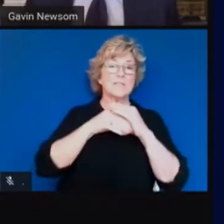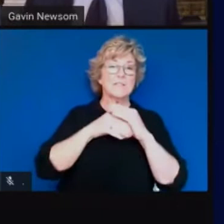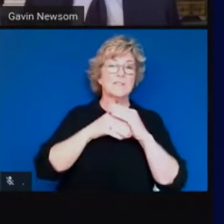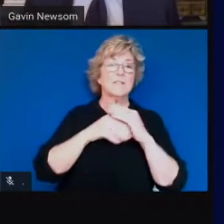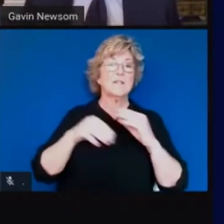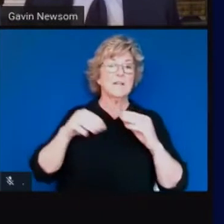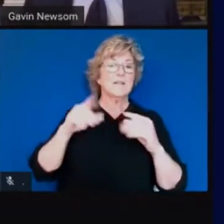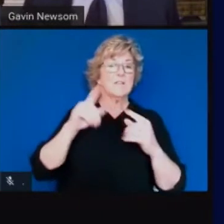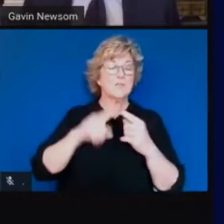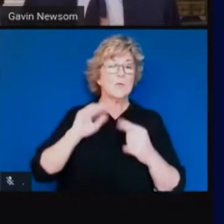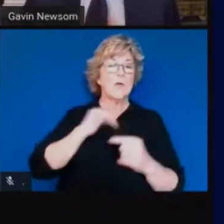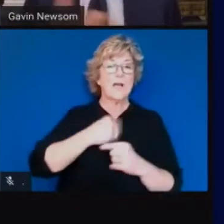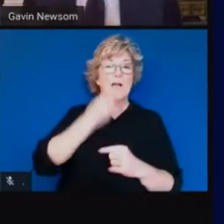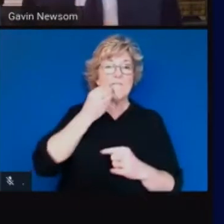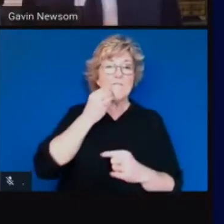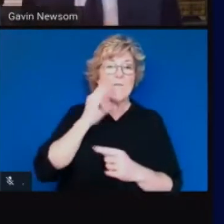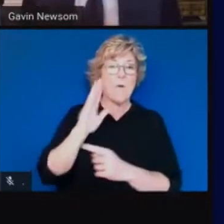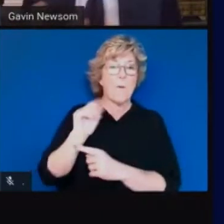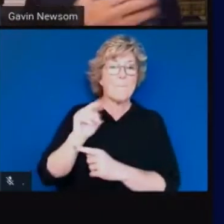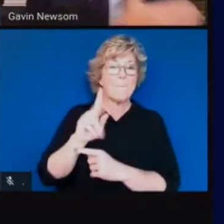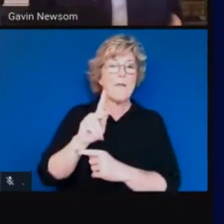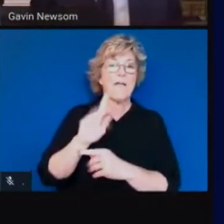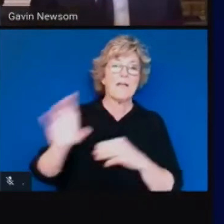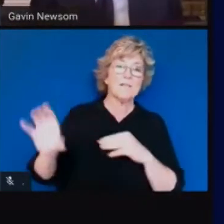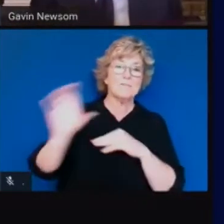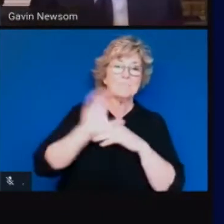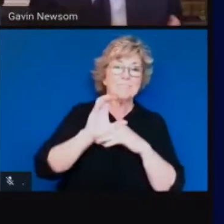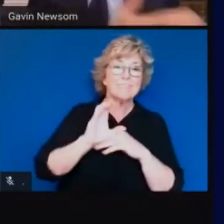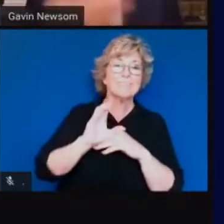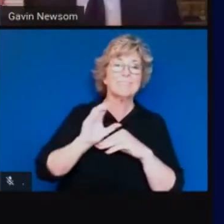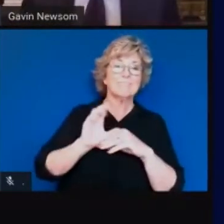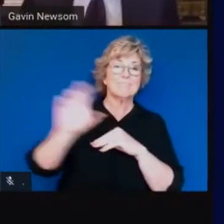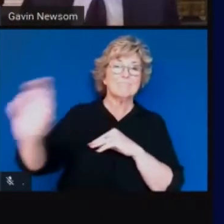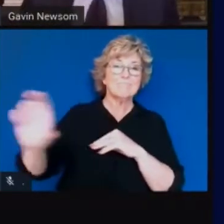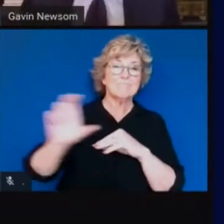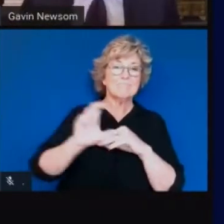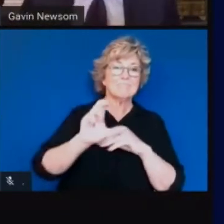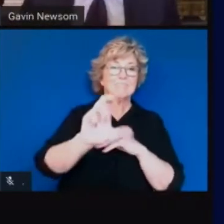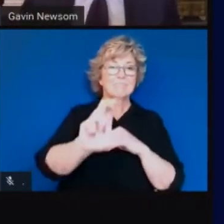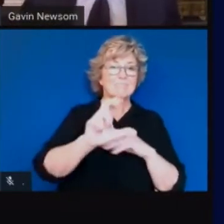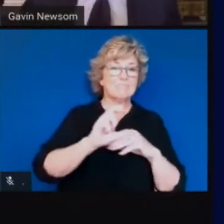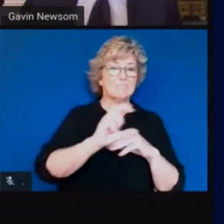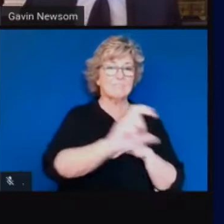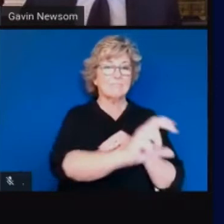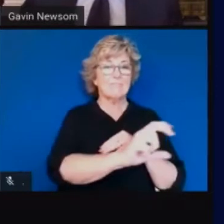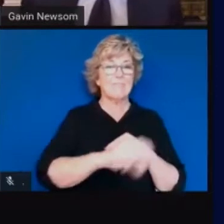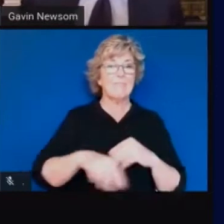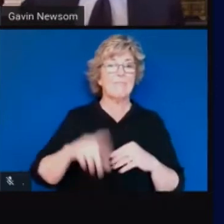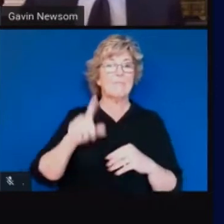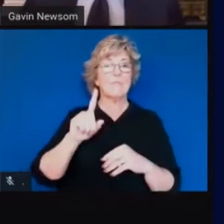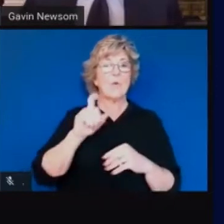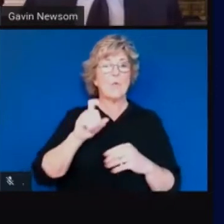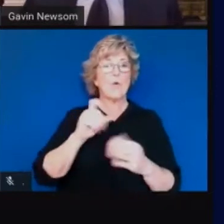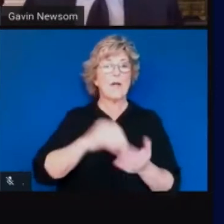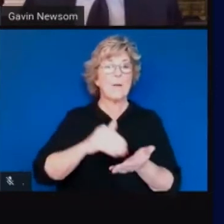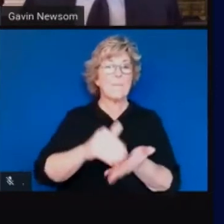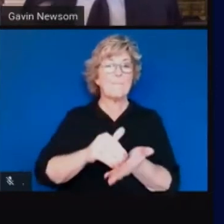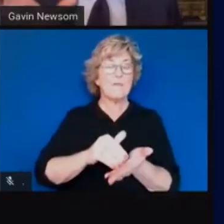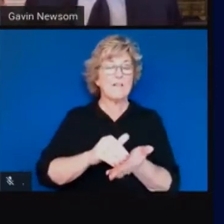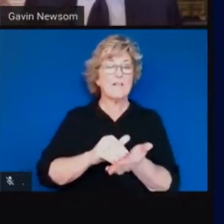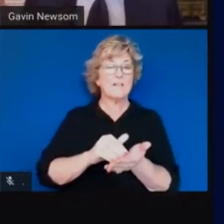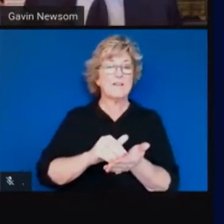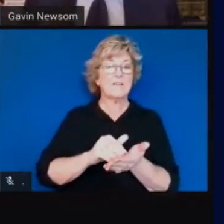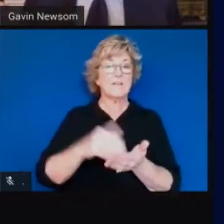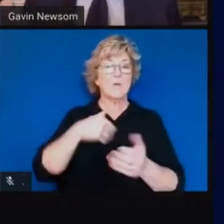to our food banks. $90 million recently on top of the money we put in the budget, over $100 million of additional resources. We've